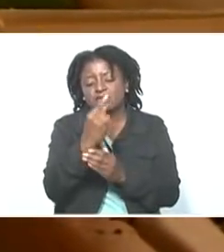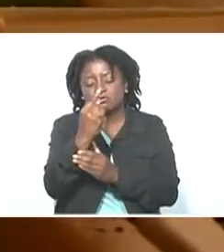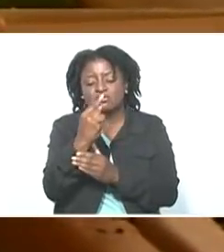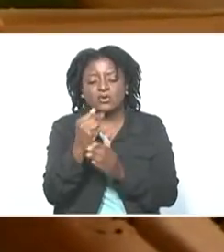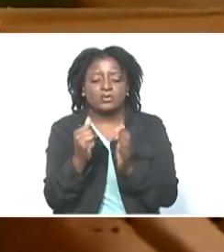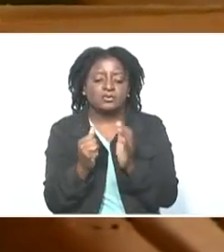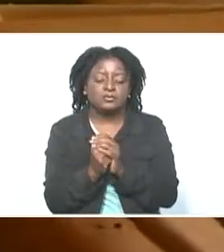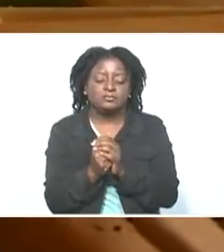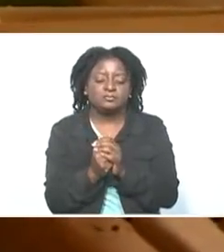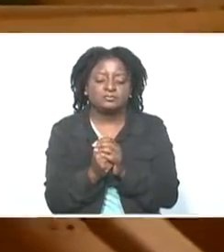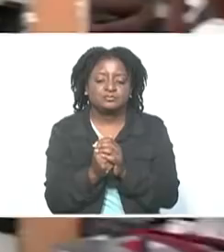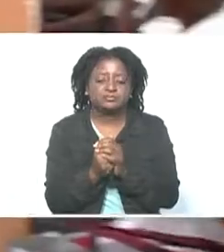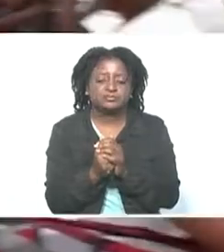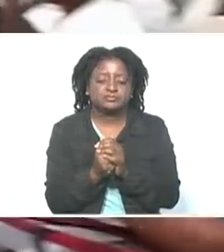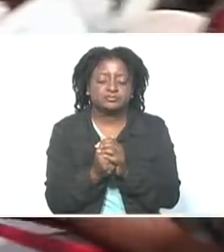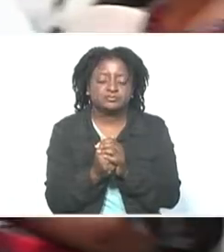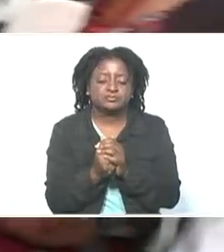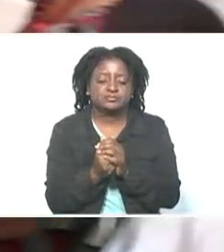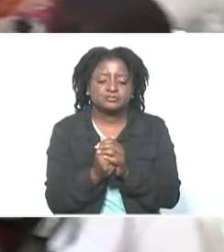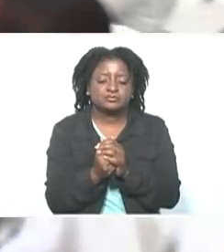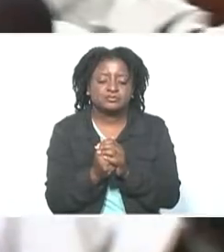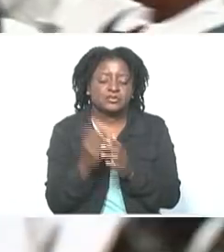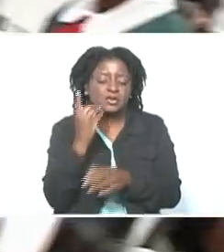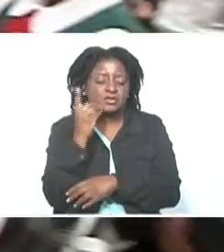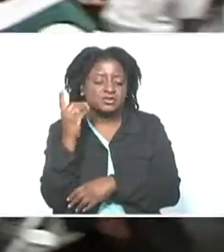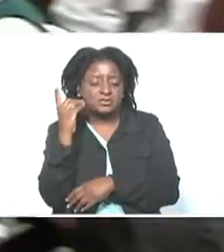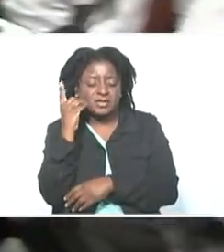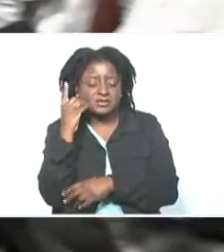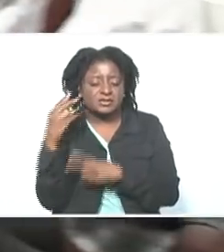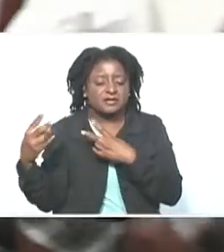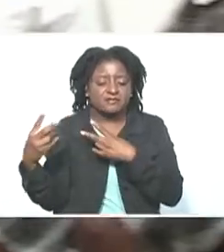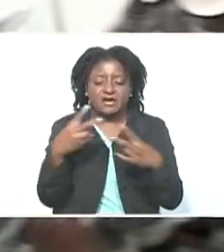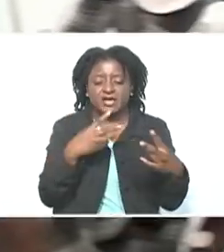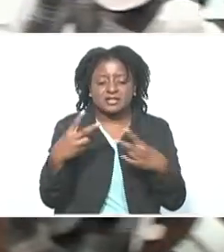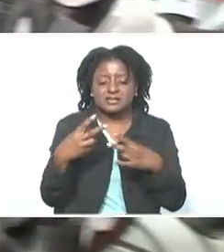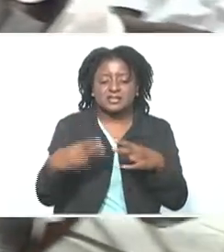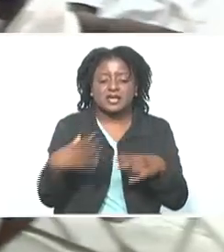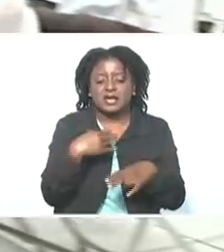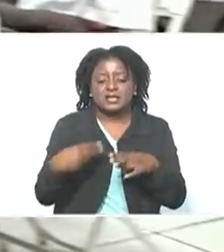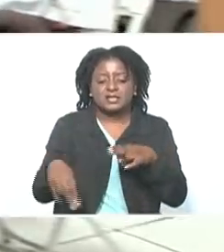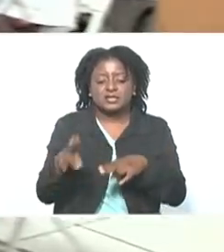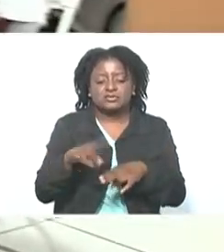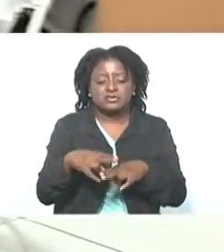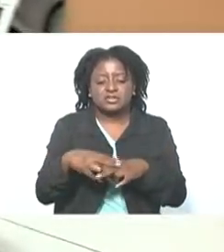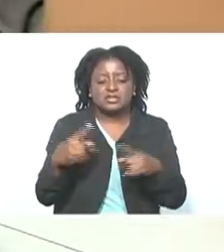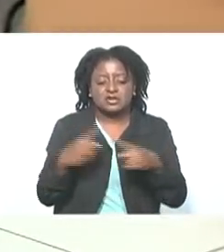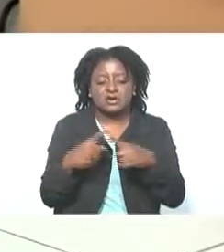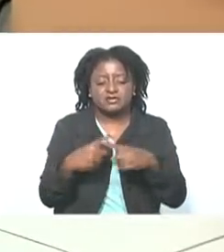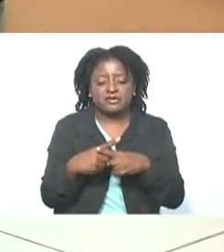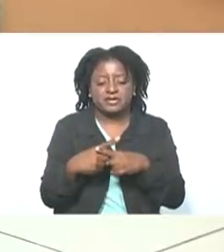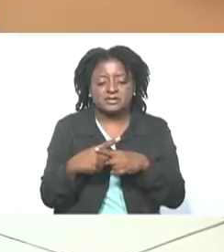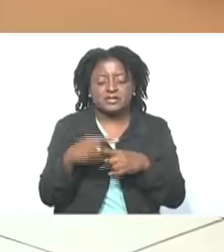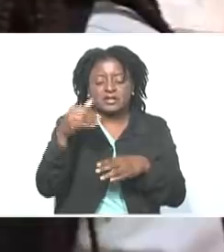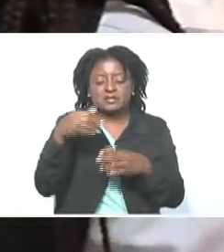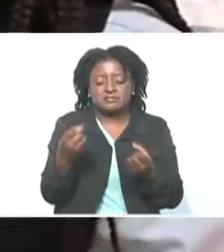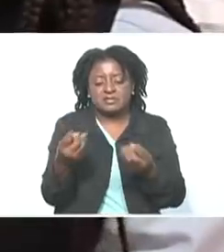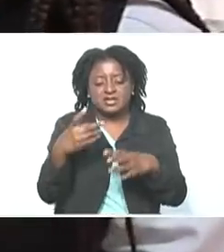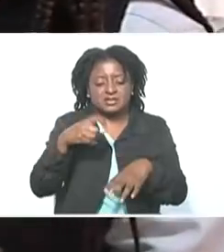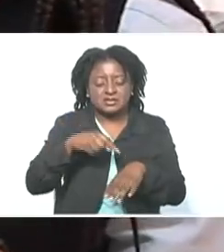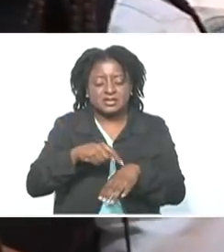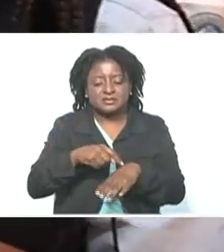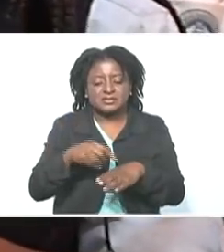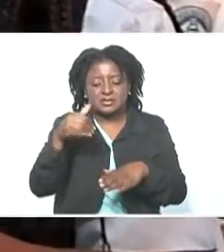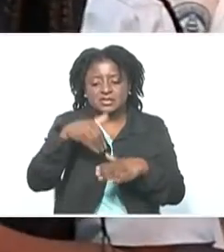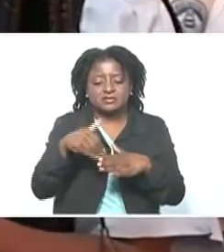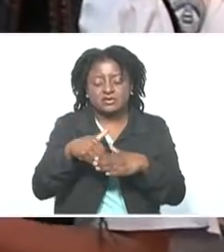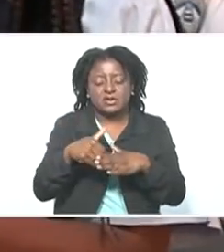Tashina Robinson-Blair. Domestic violence and escalated conflict have played out in many cases involving youth. Fully aware